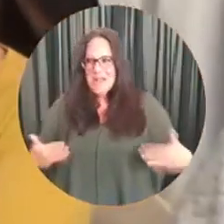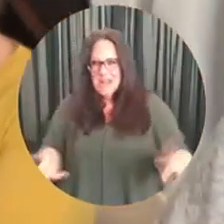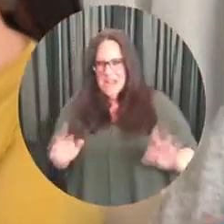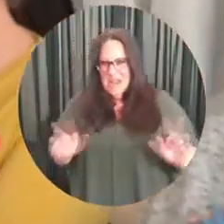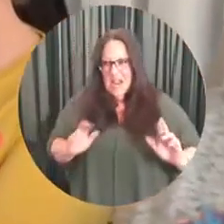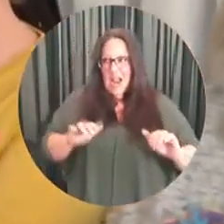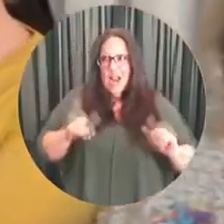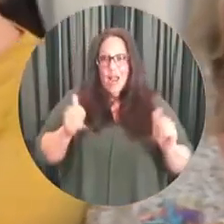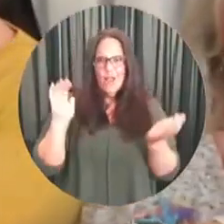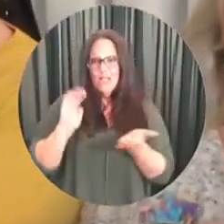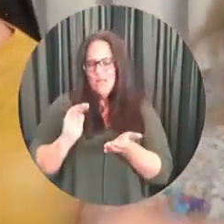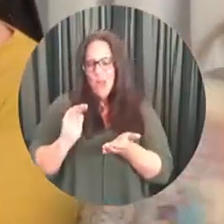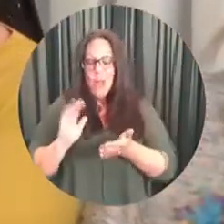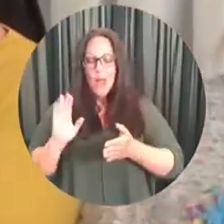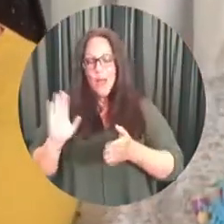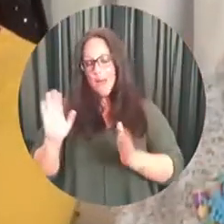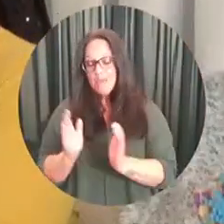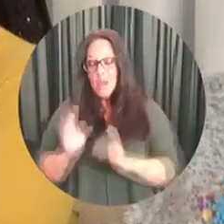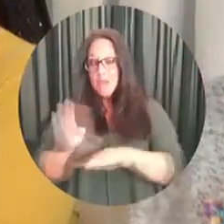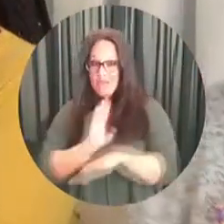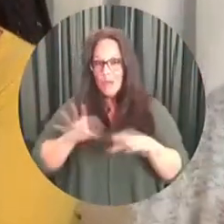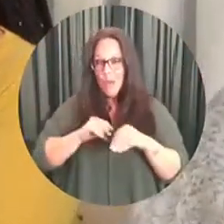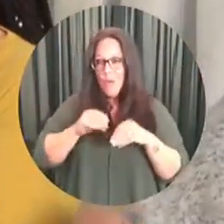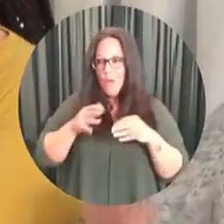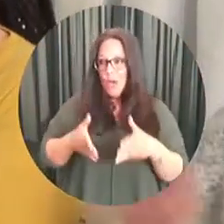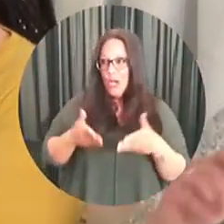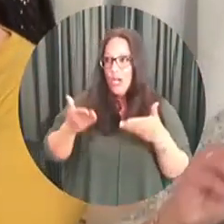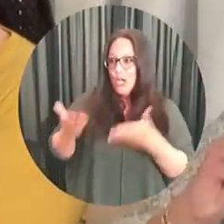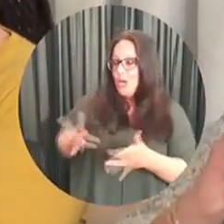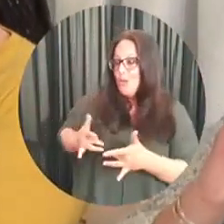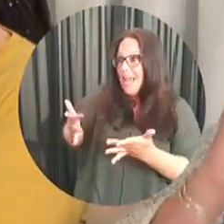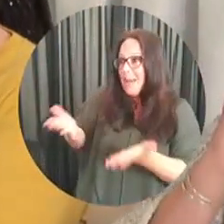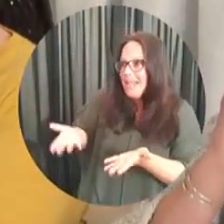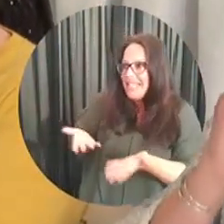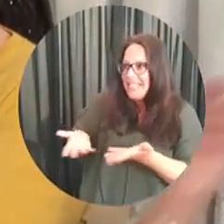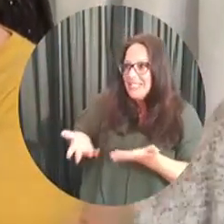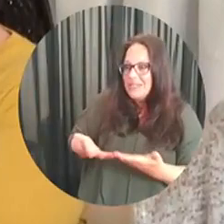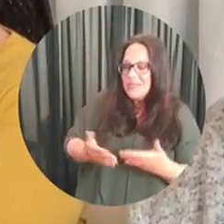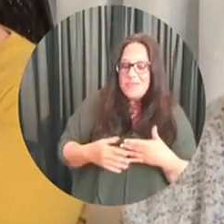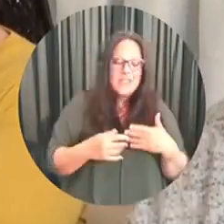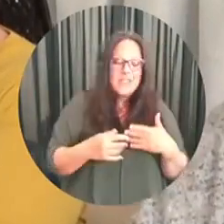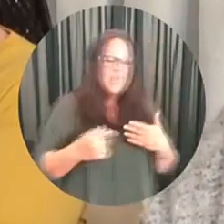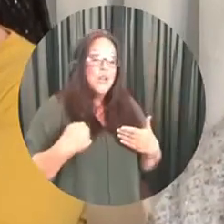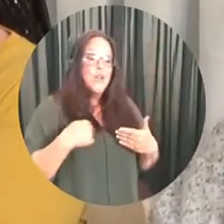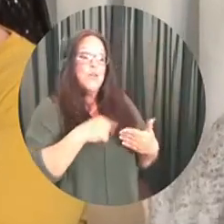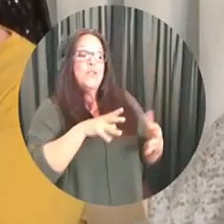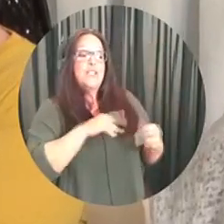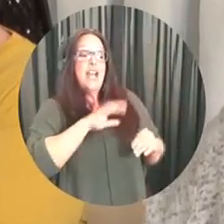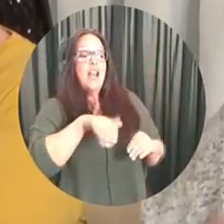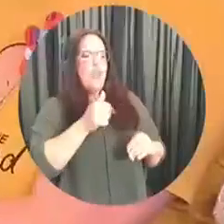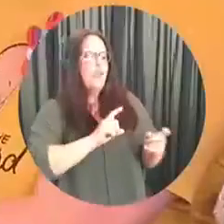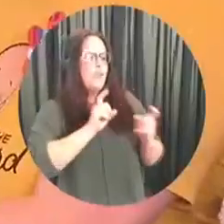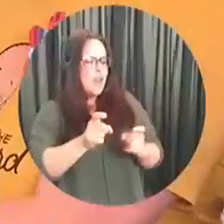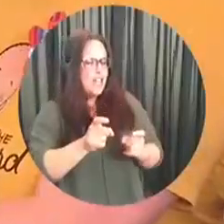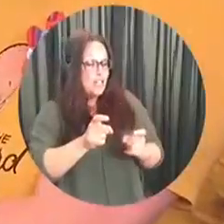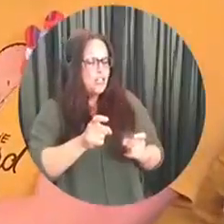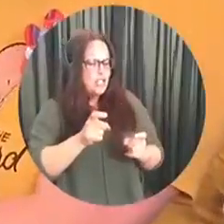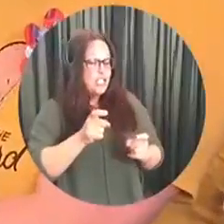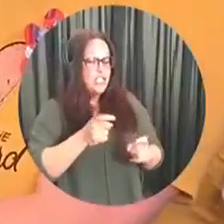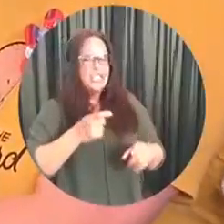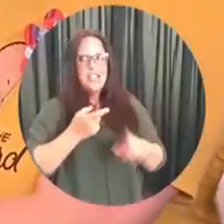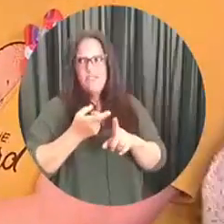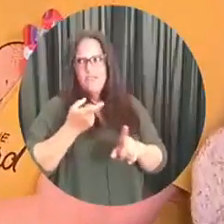owner, guys. Anybody to thank? We've got, we want to thank another donation giver here of Dinah Reeder, so thank you so